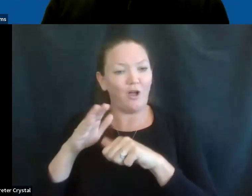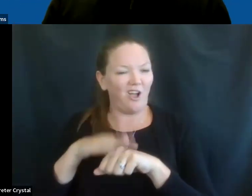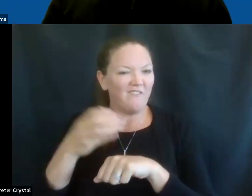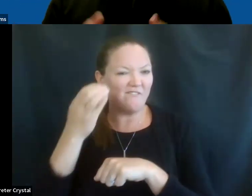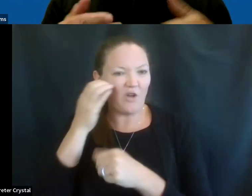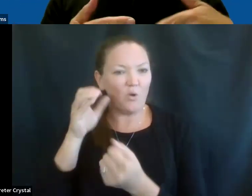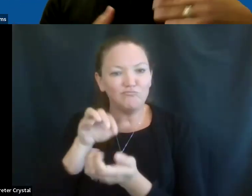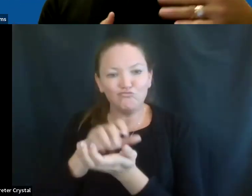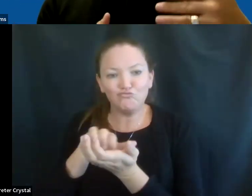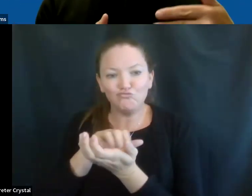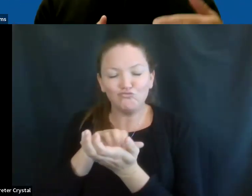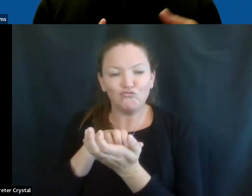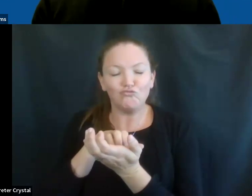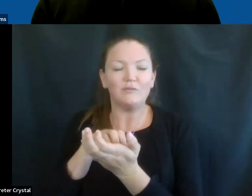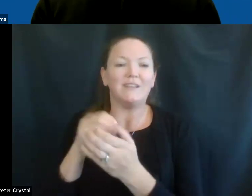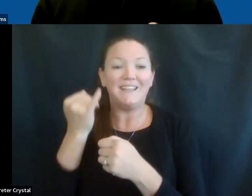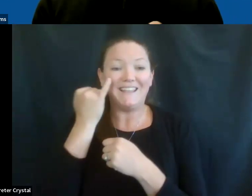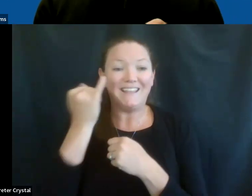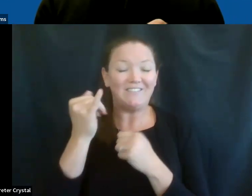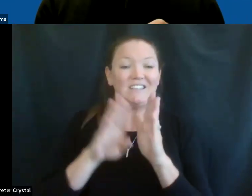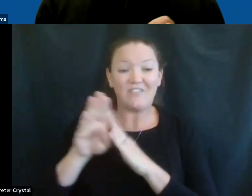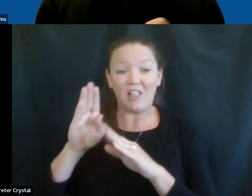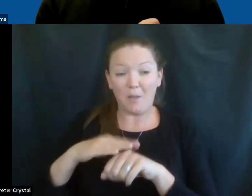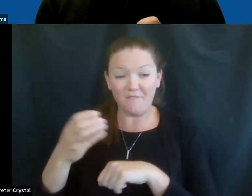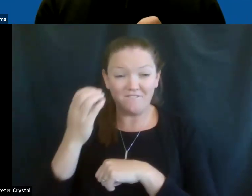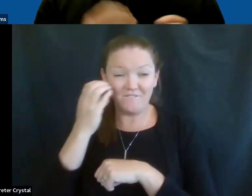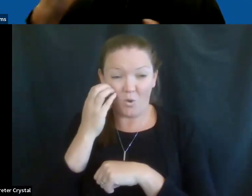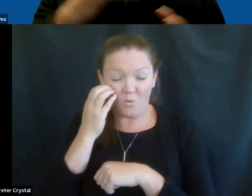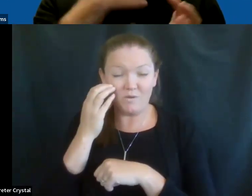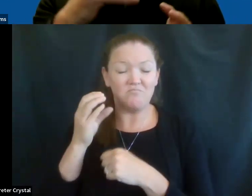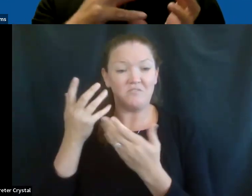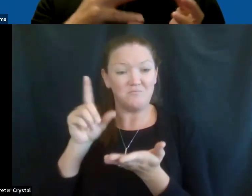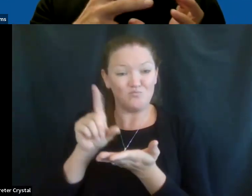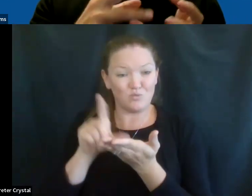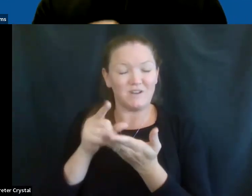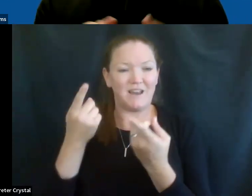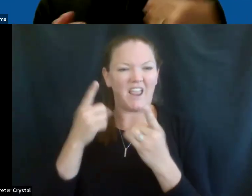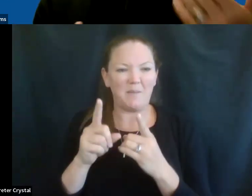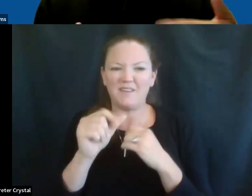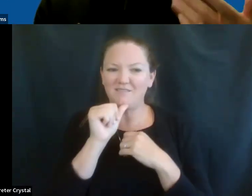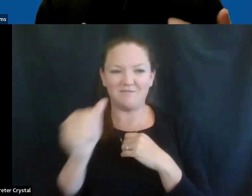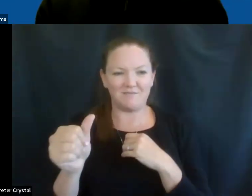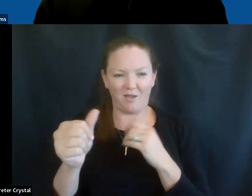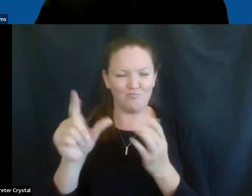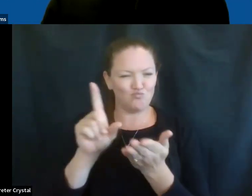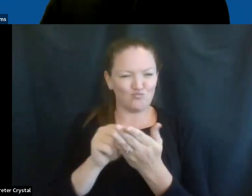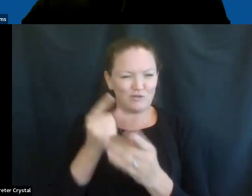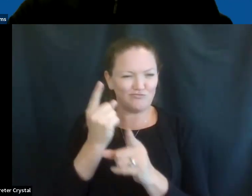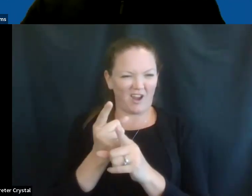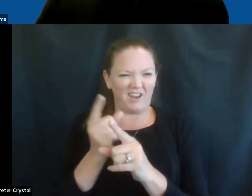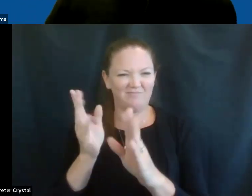them out, the ones that were developed on a mobile phone were sort of misaligned, and how just that